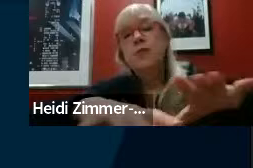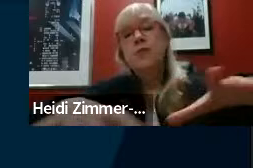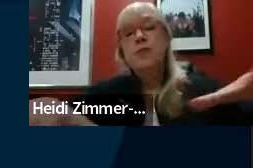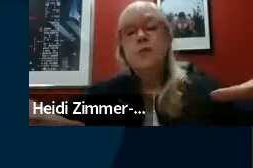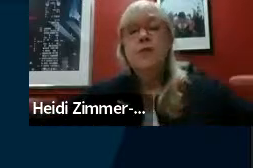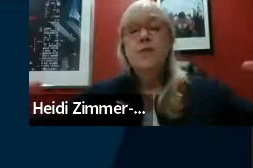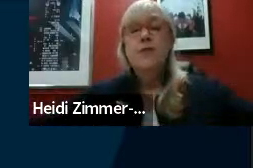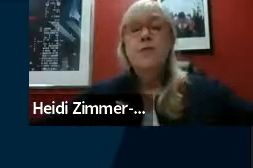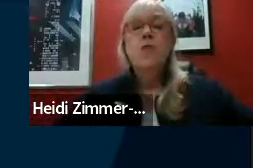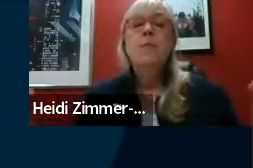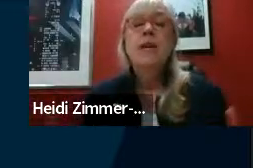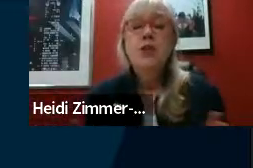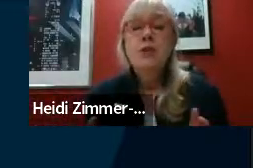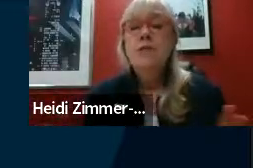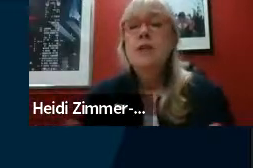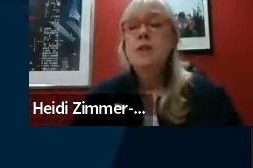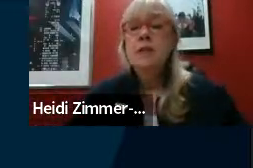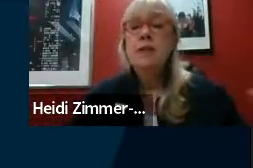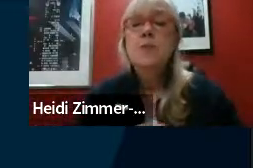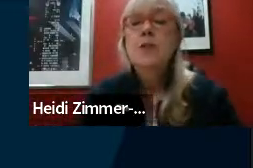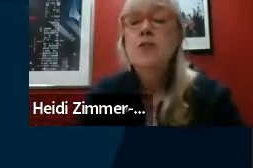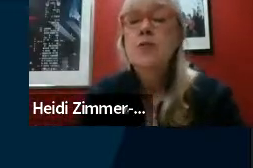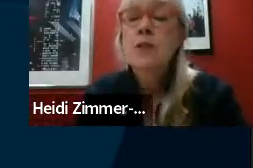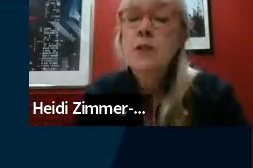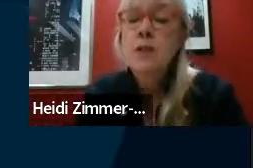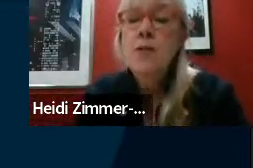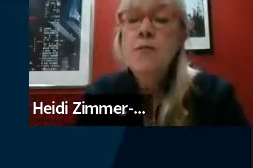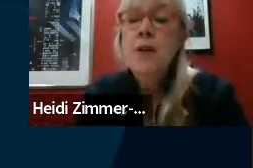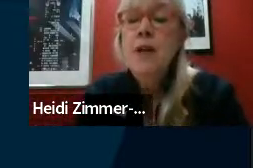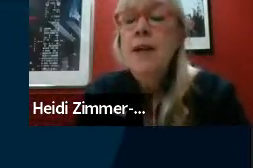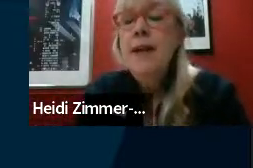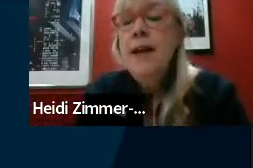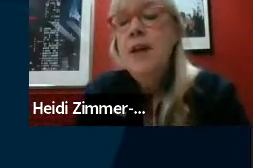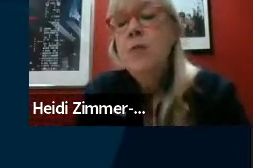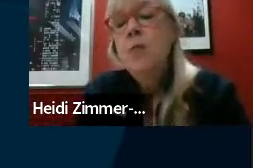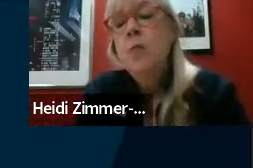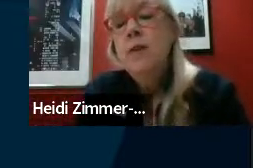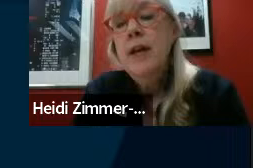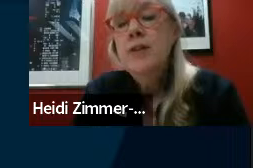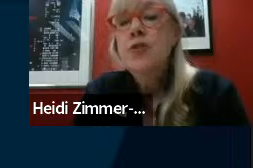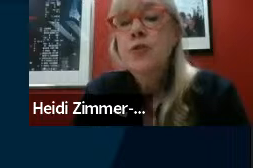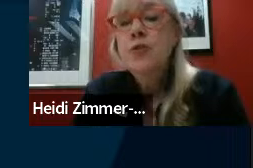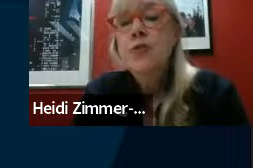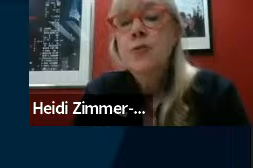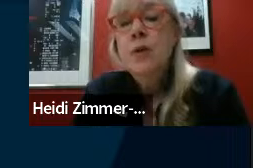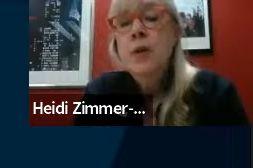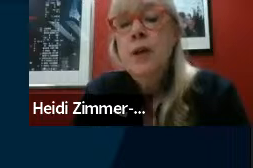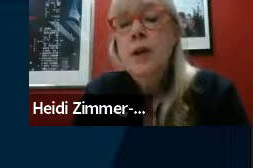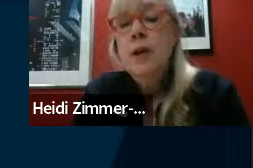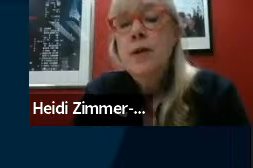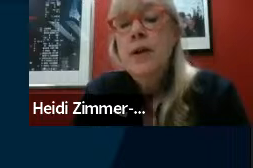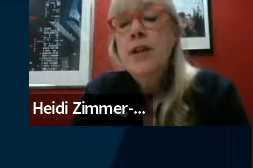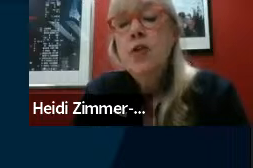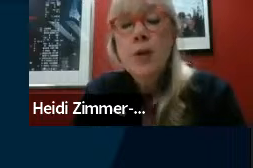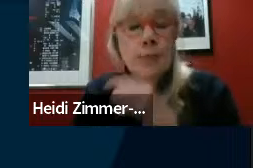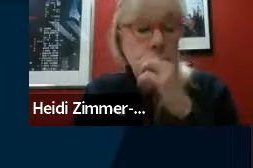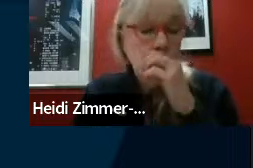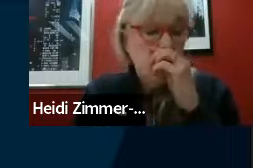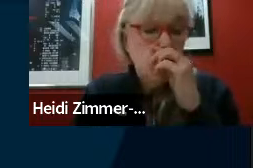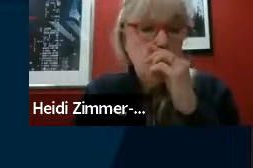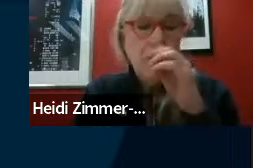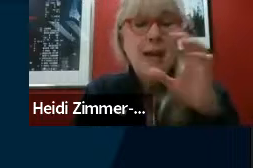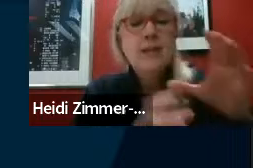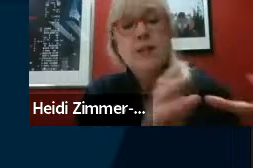actually approve the formation of the assessment district itself, and then will enter into an